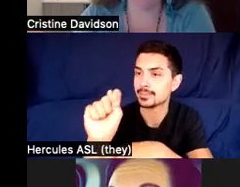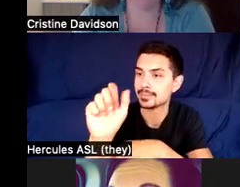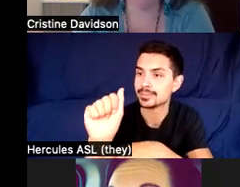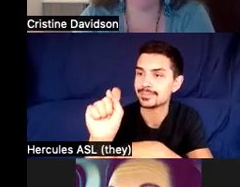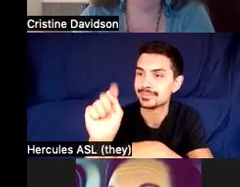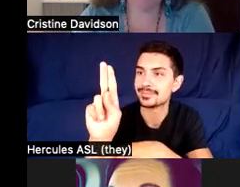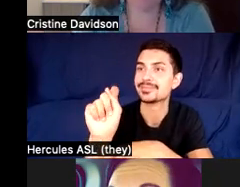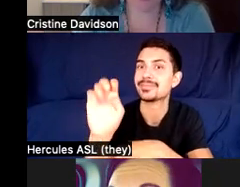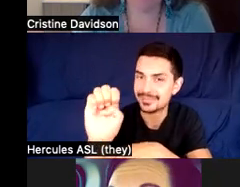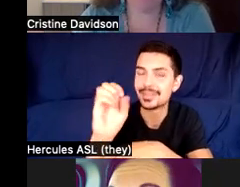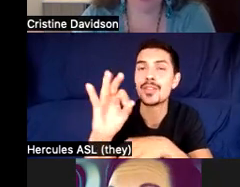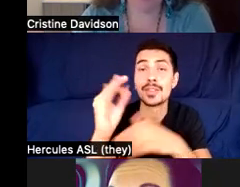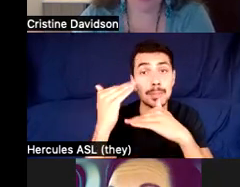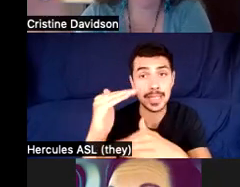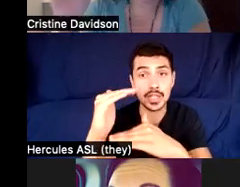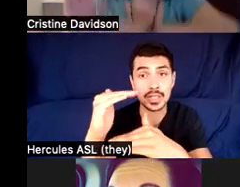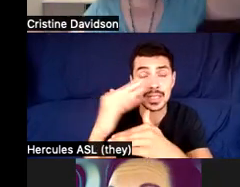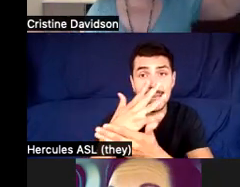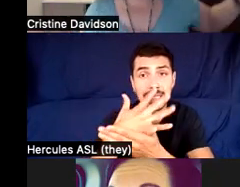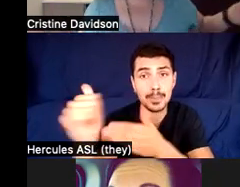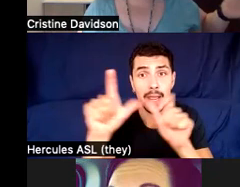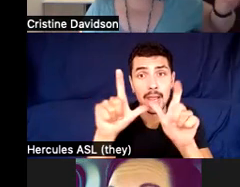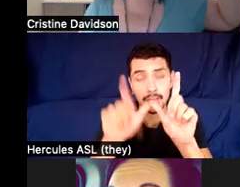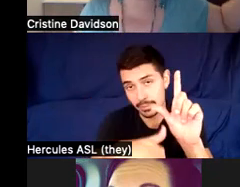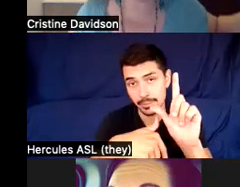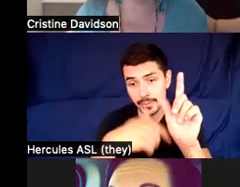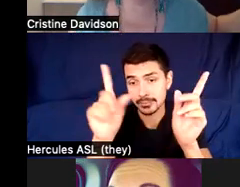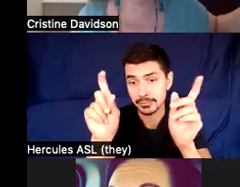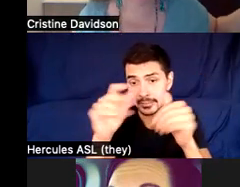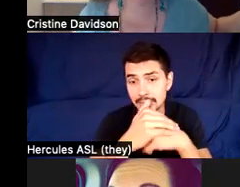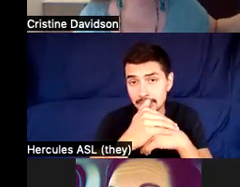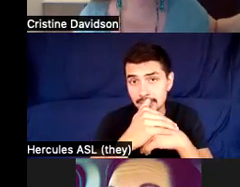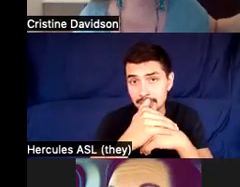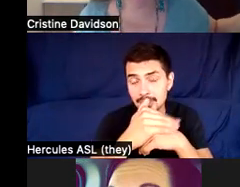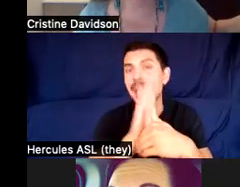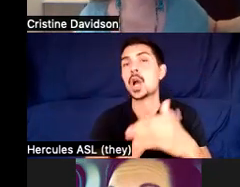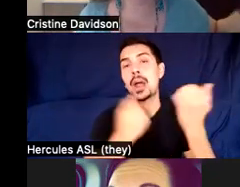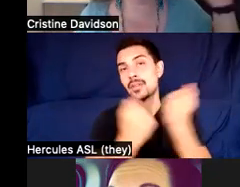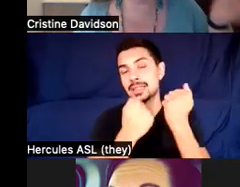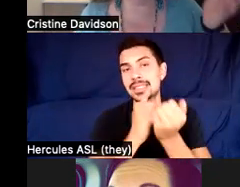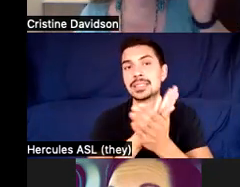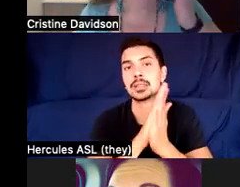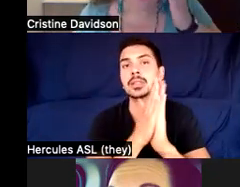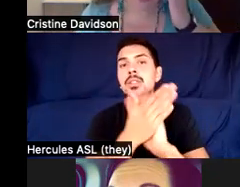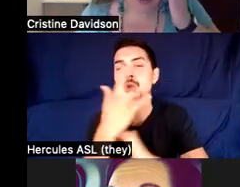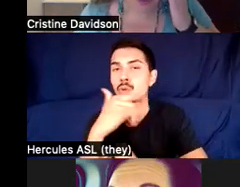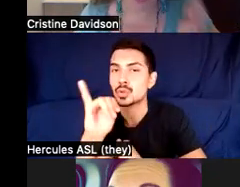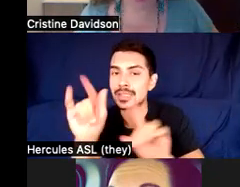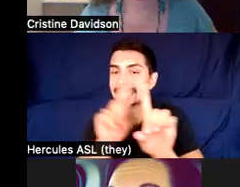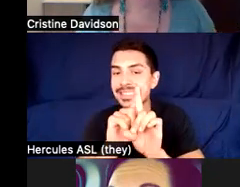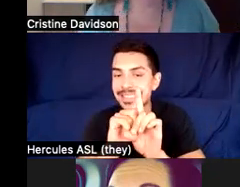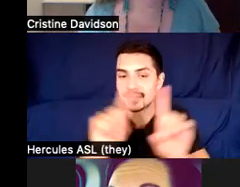advocacy would look different if they did the forensic exam, but the statute of limitations has passed. And so to